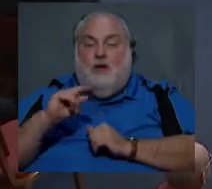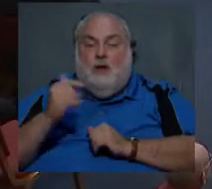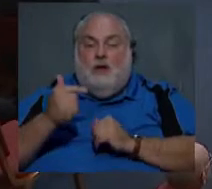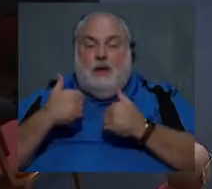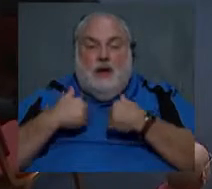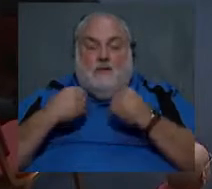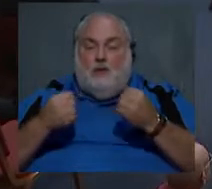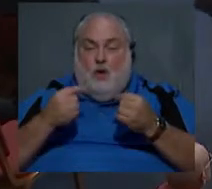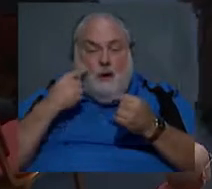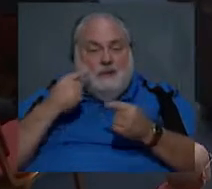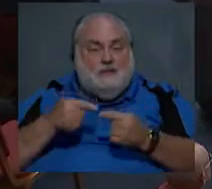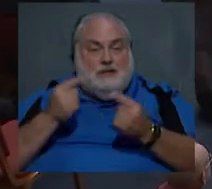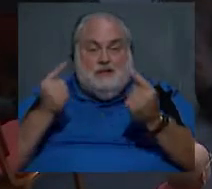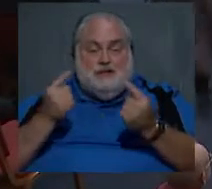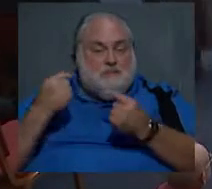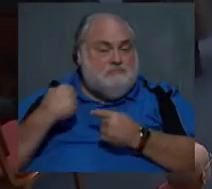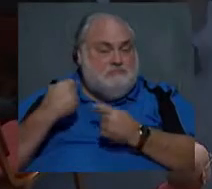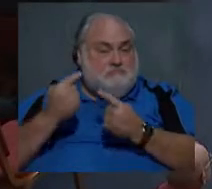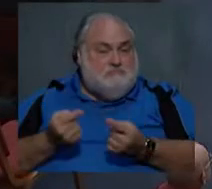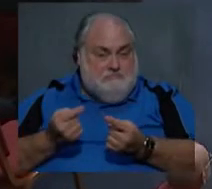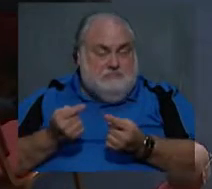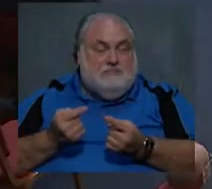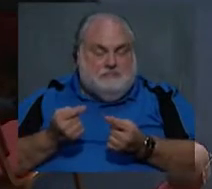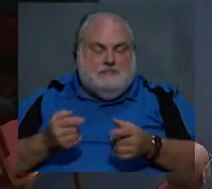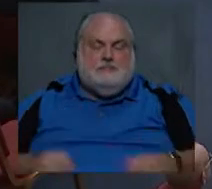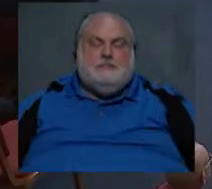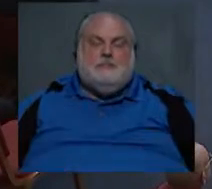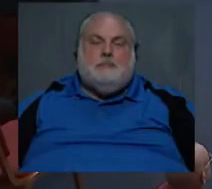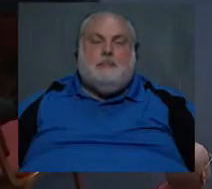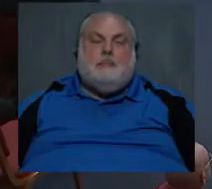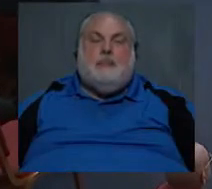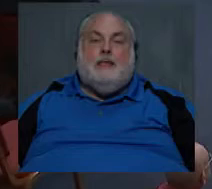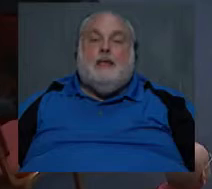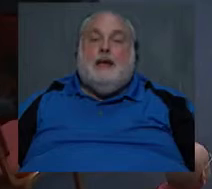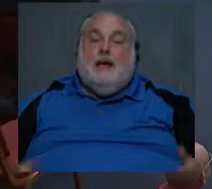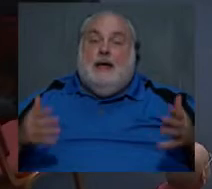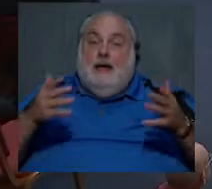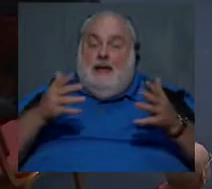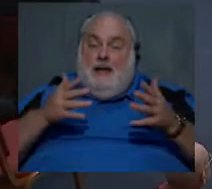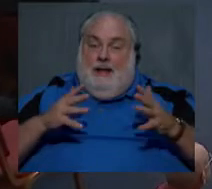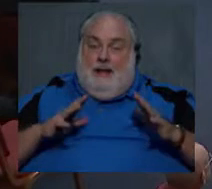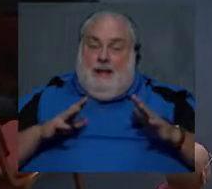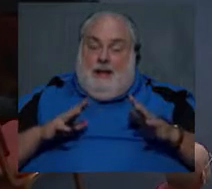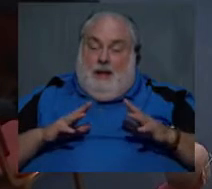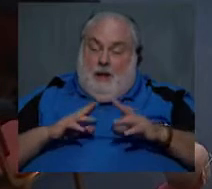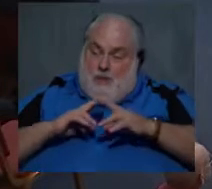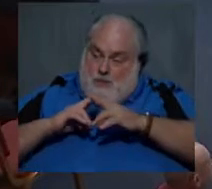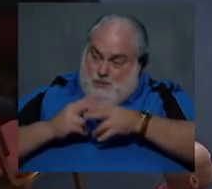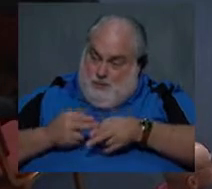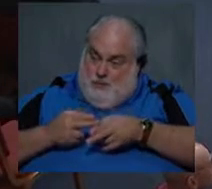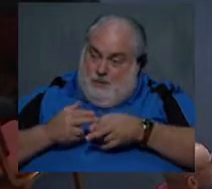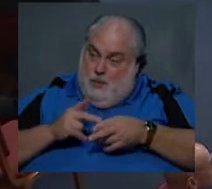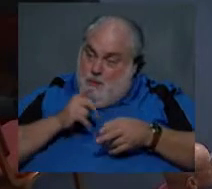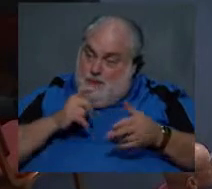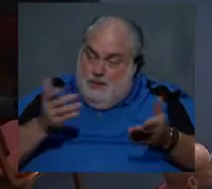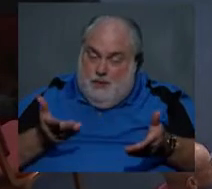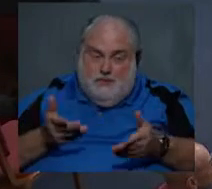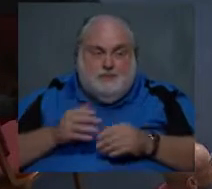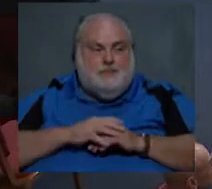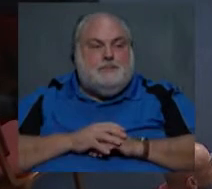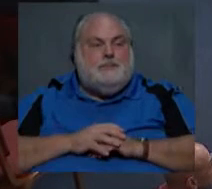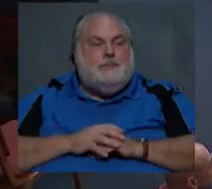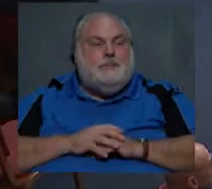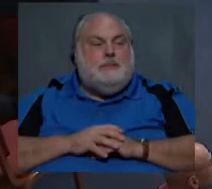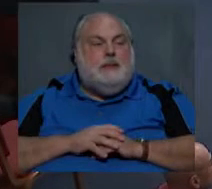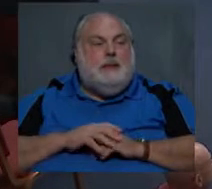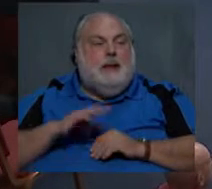controversial and no opposition has been expressed. So having said that, Donna, are you ready? Roll call.